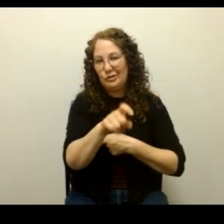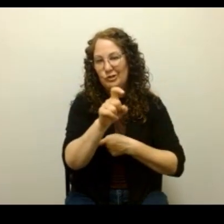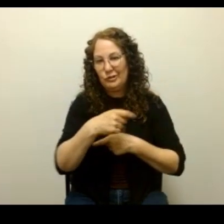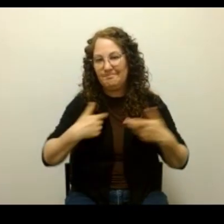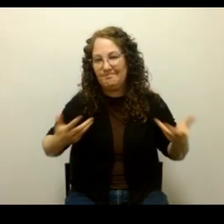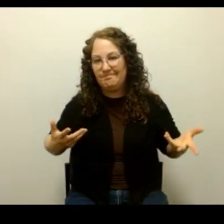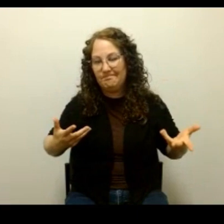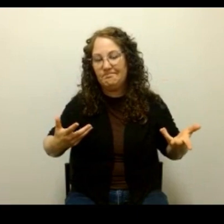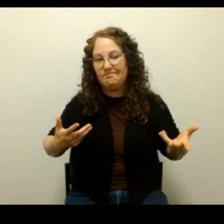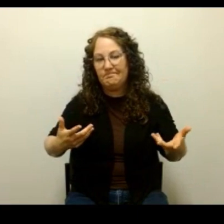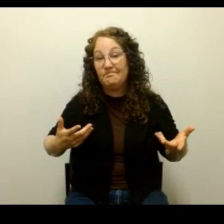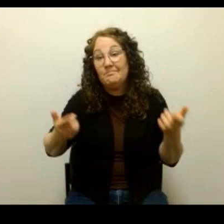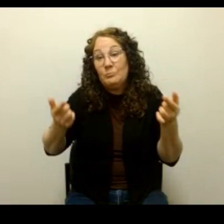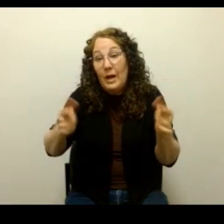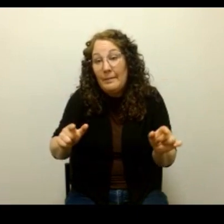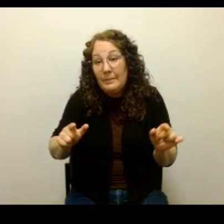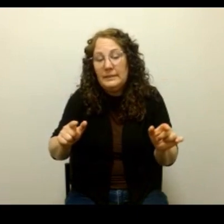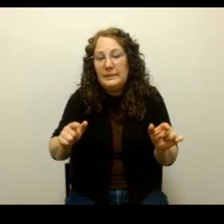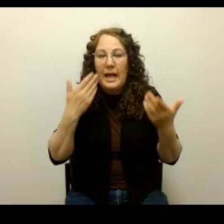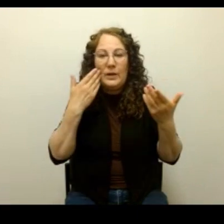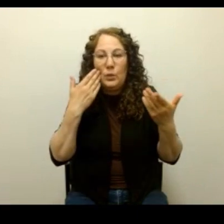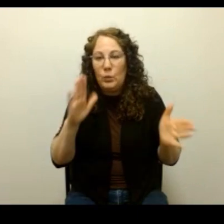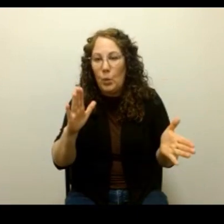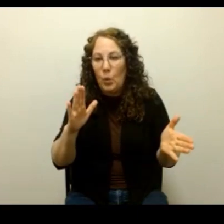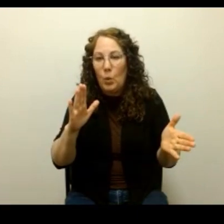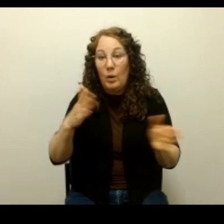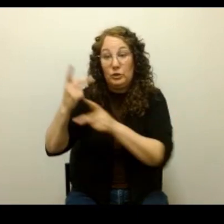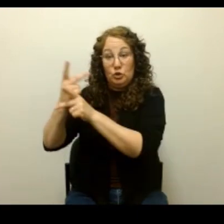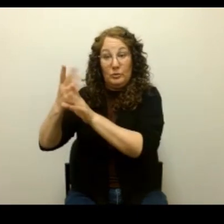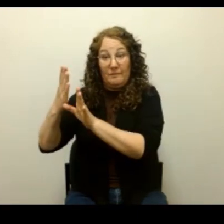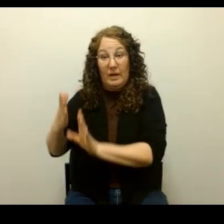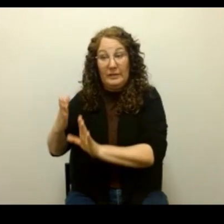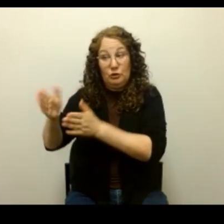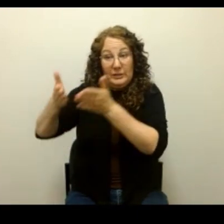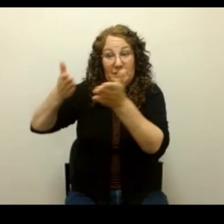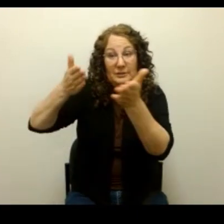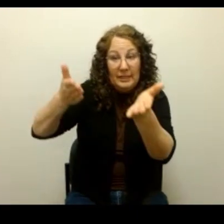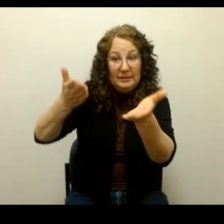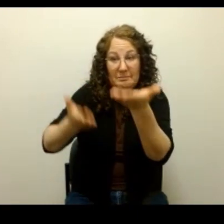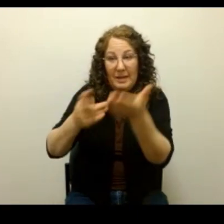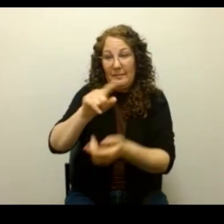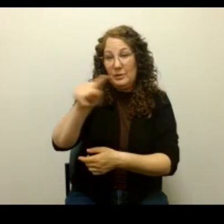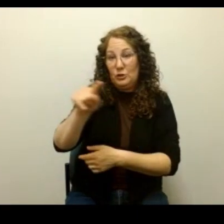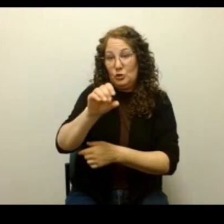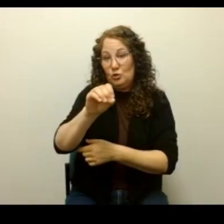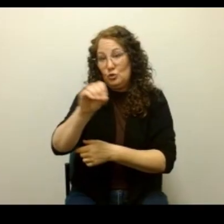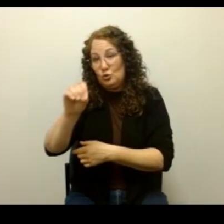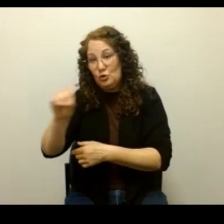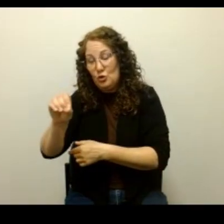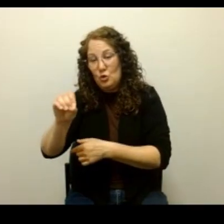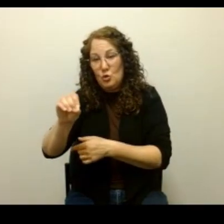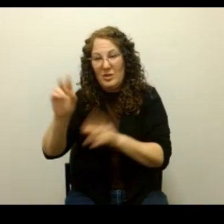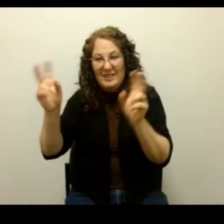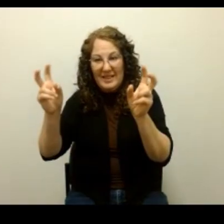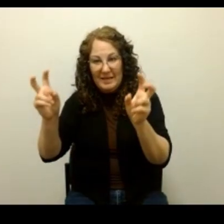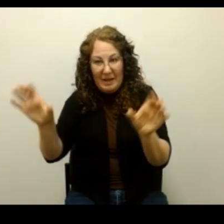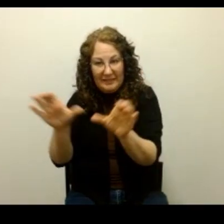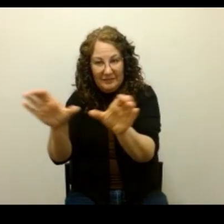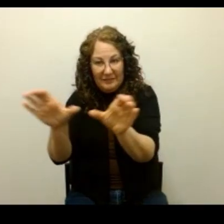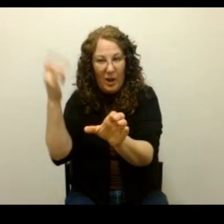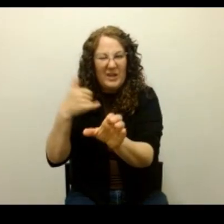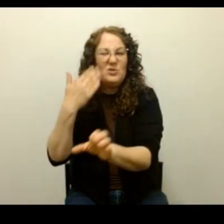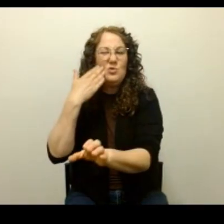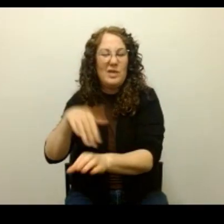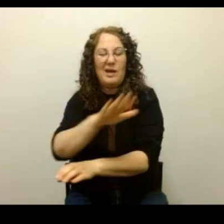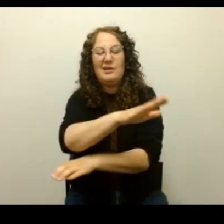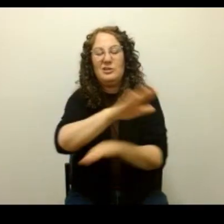Subsequently, I did not realize that my supervisor suggested a zoo theme for this activity because she knew the children